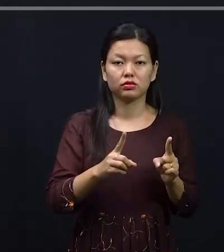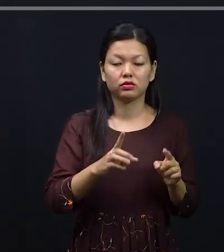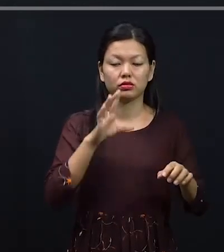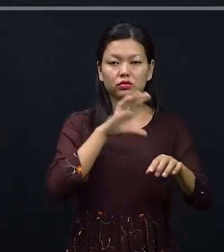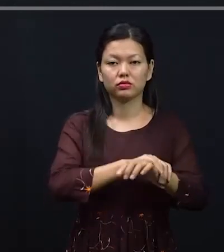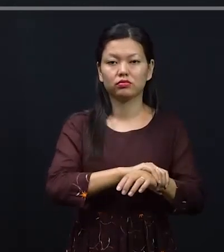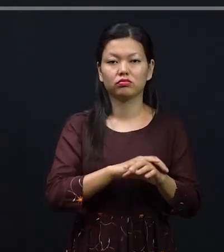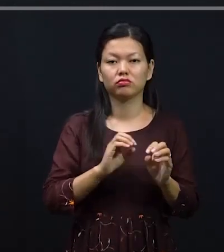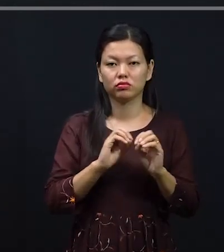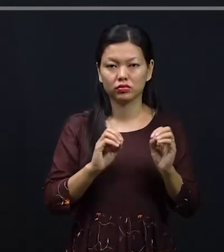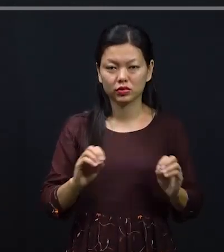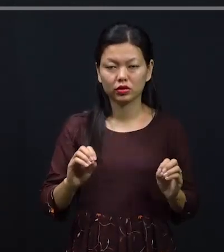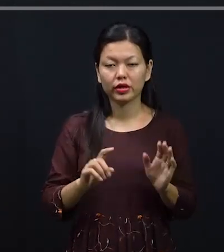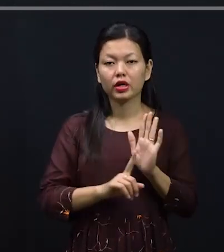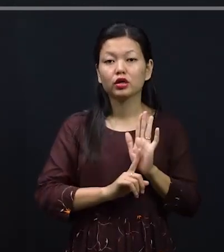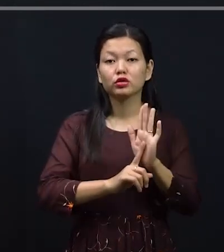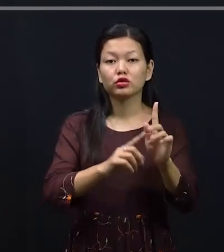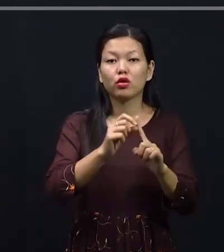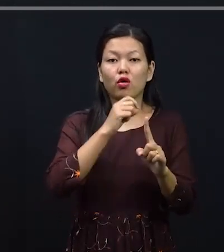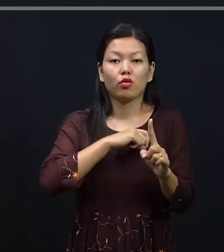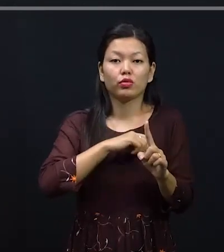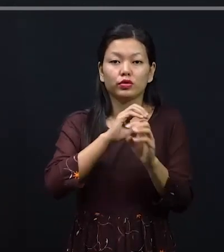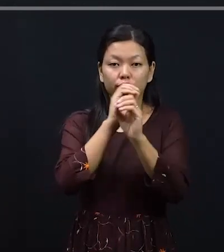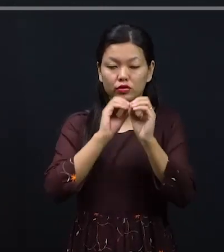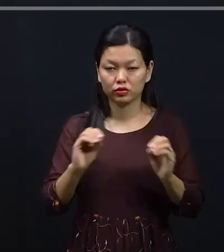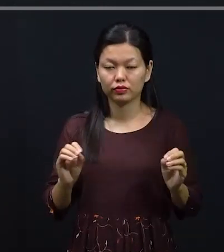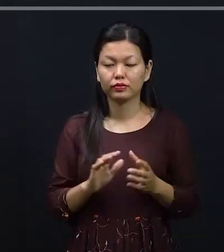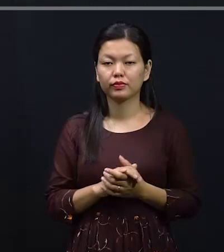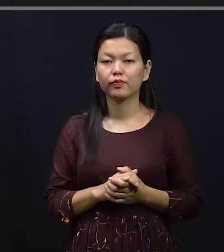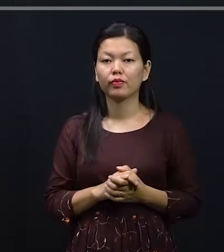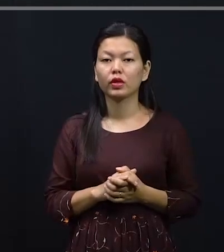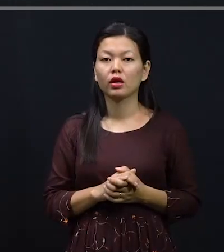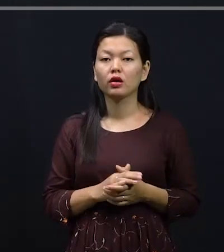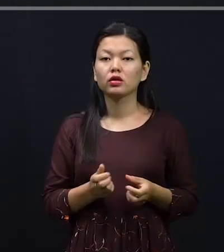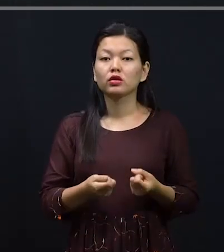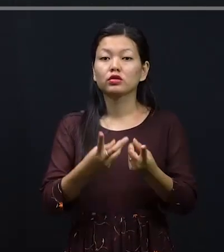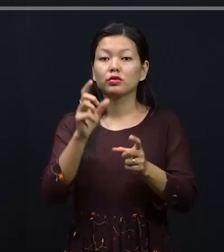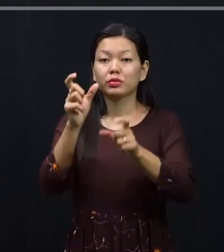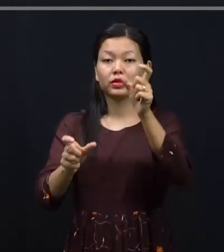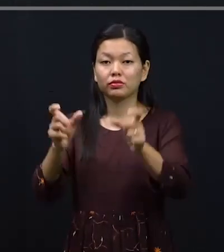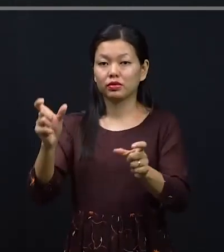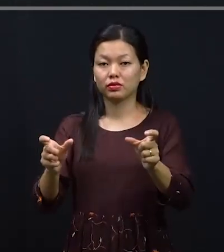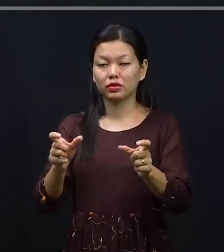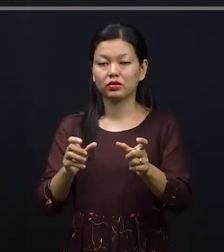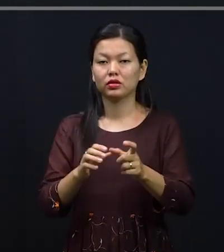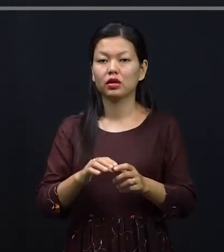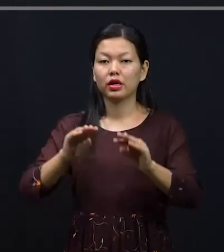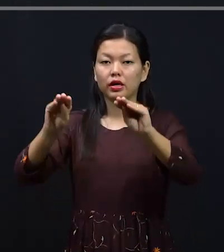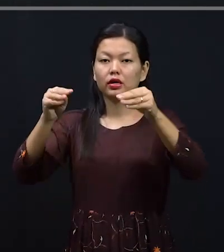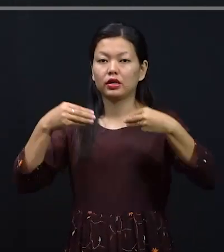not describe exactly what is that transforming material. So many biologists, they could not accept